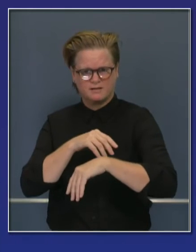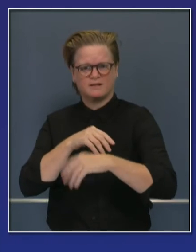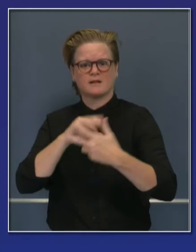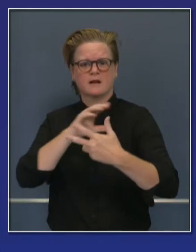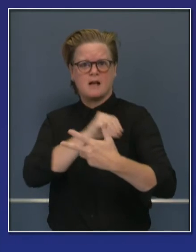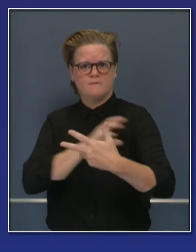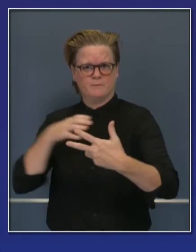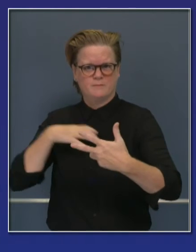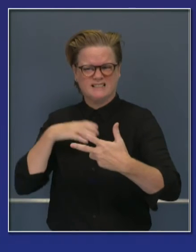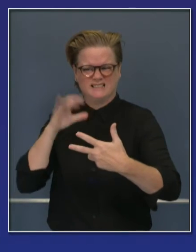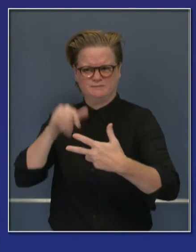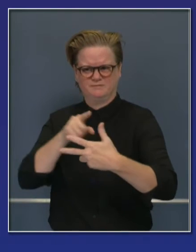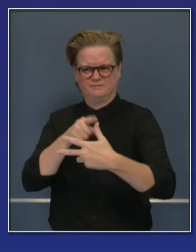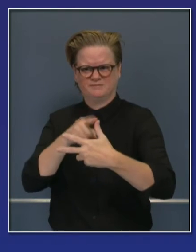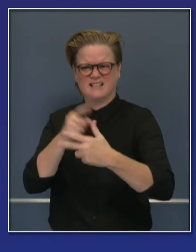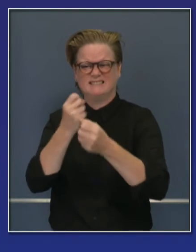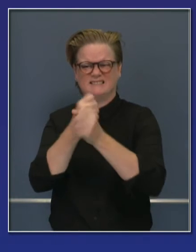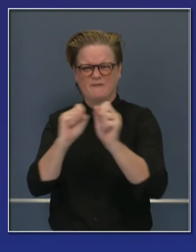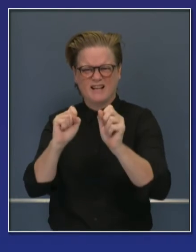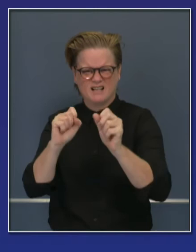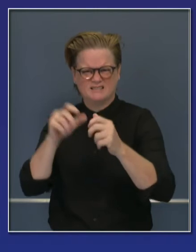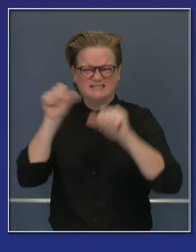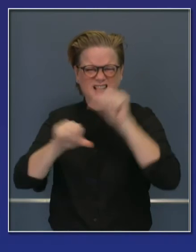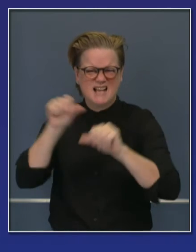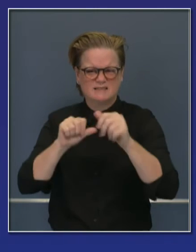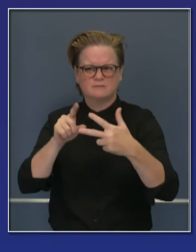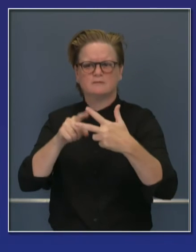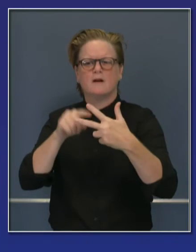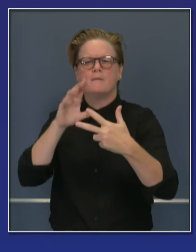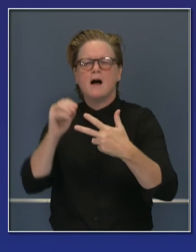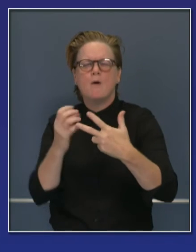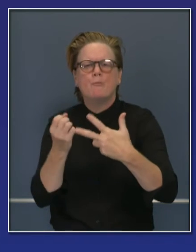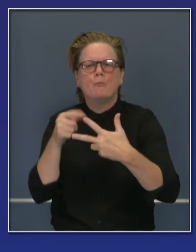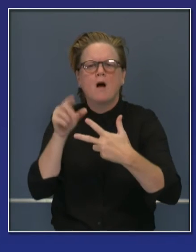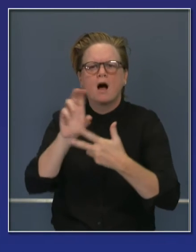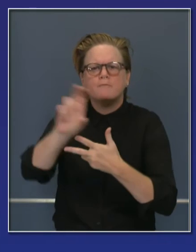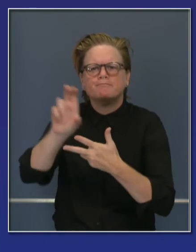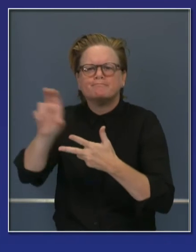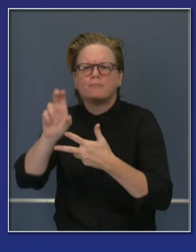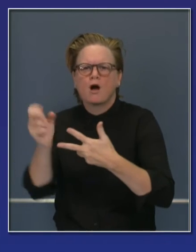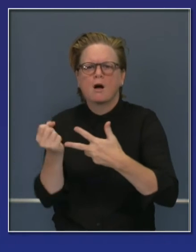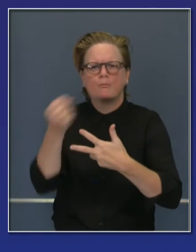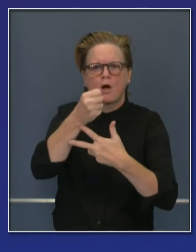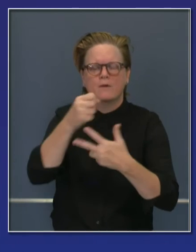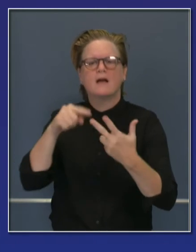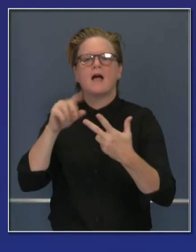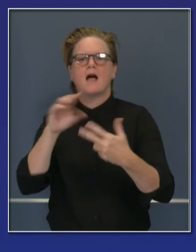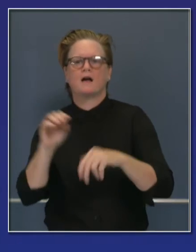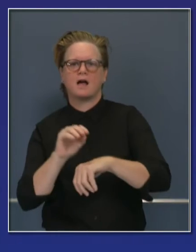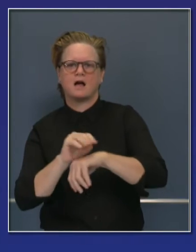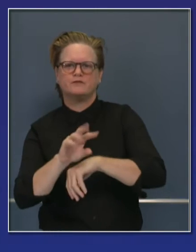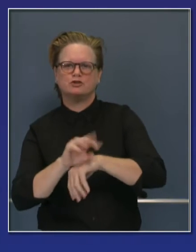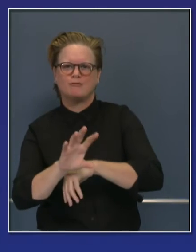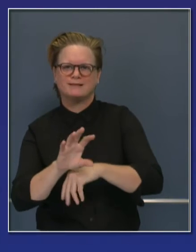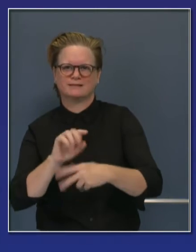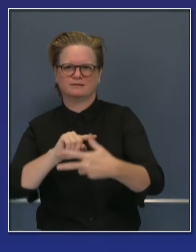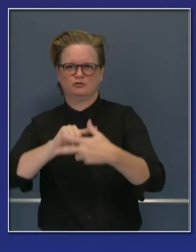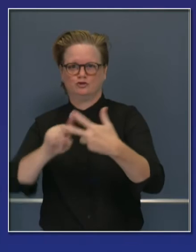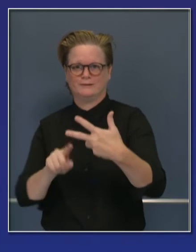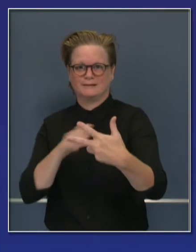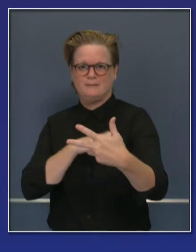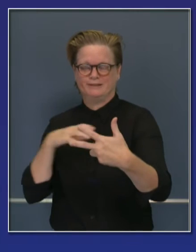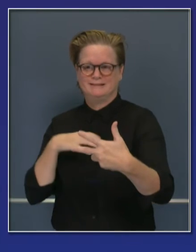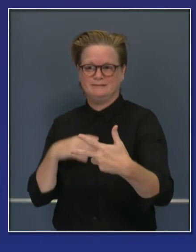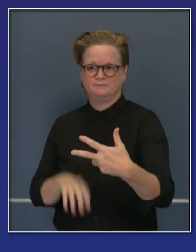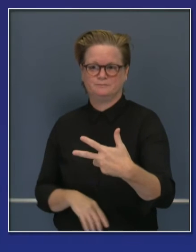Committee, this Prioritization Drafting Work Group Committee, and that committee will report to an advisory